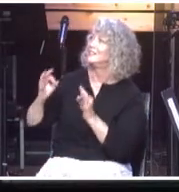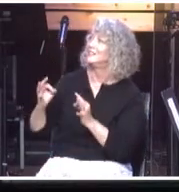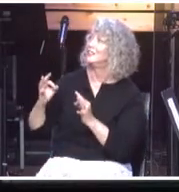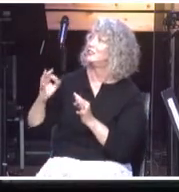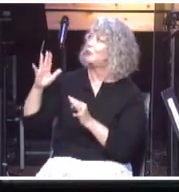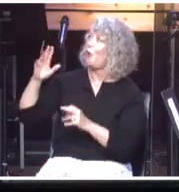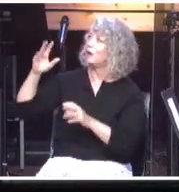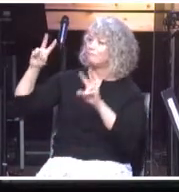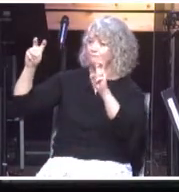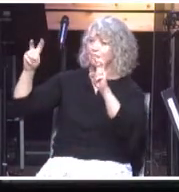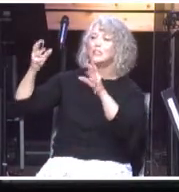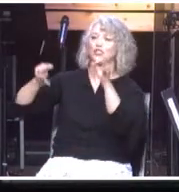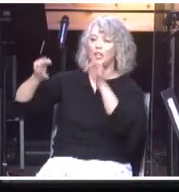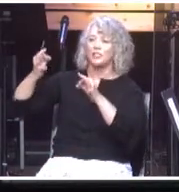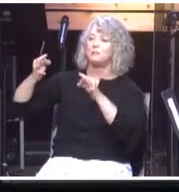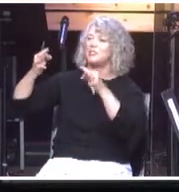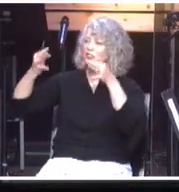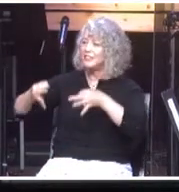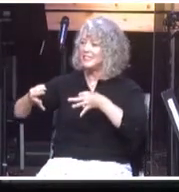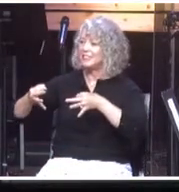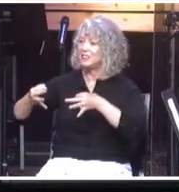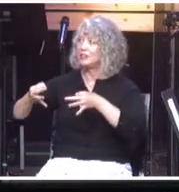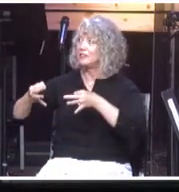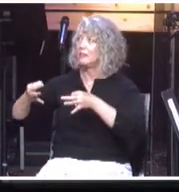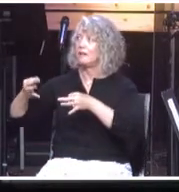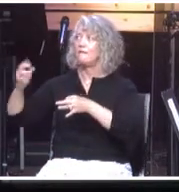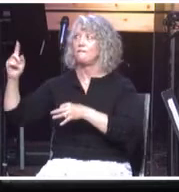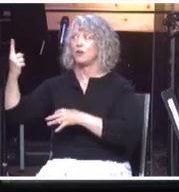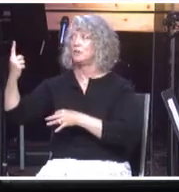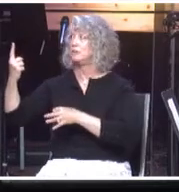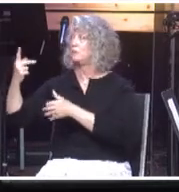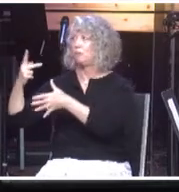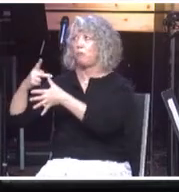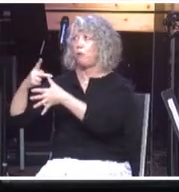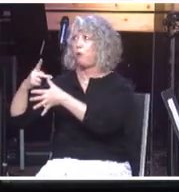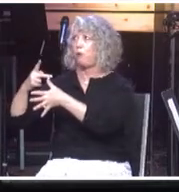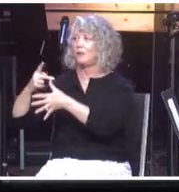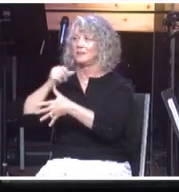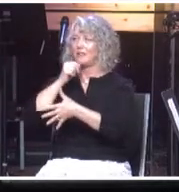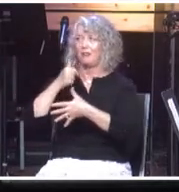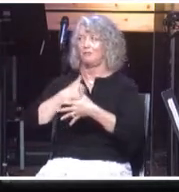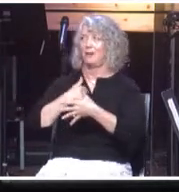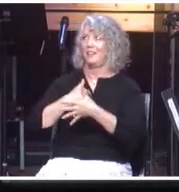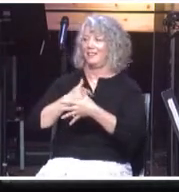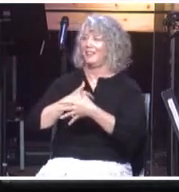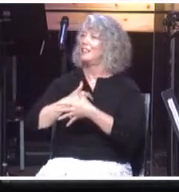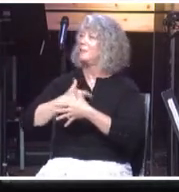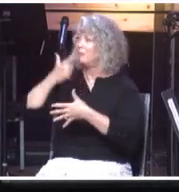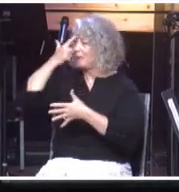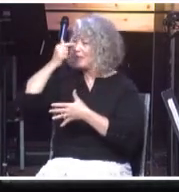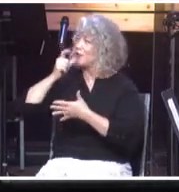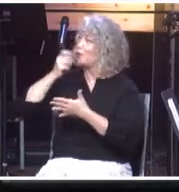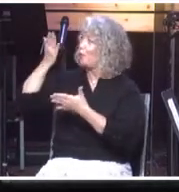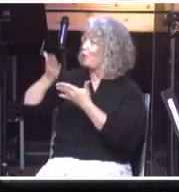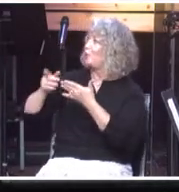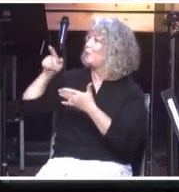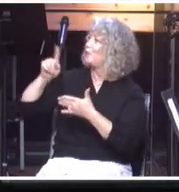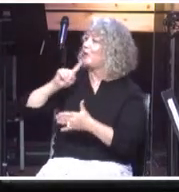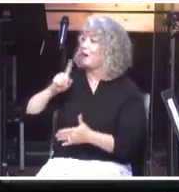decisions, his choices, his plans above our own because of who God is.